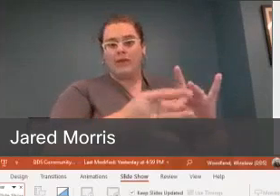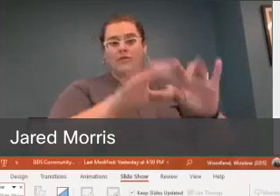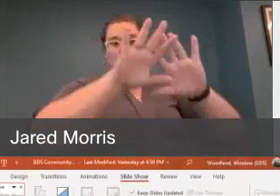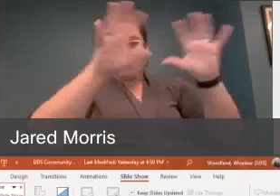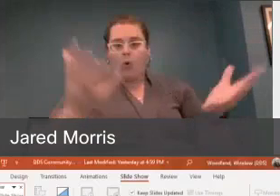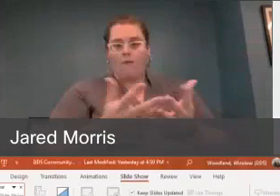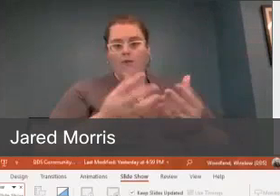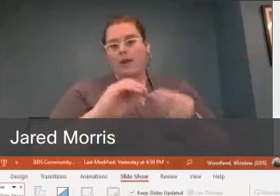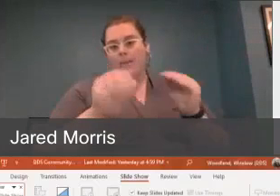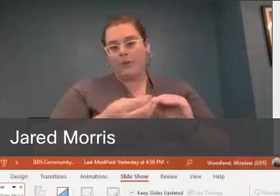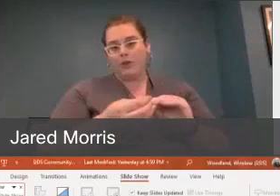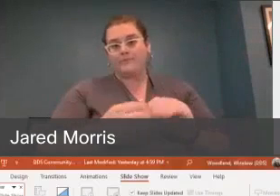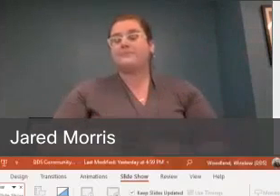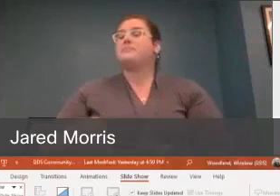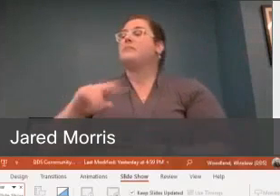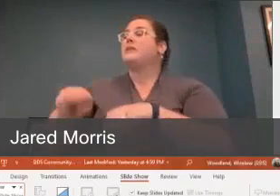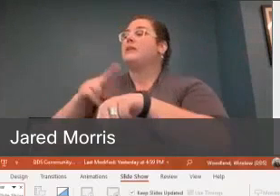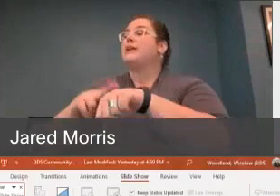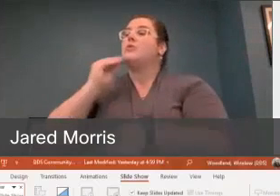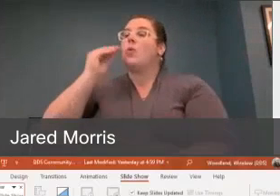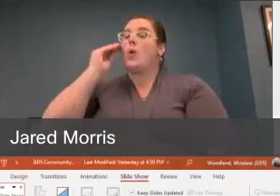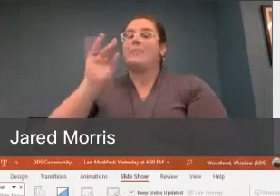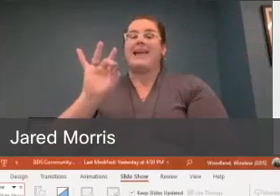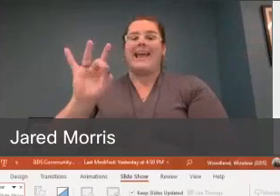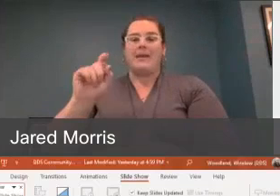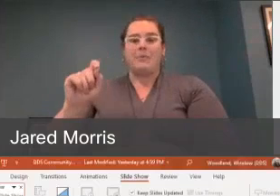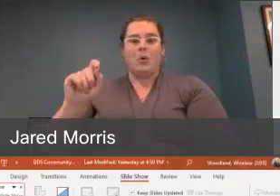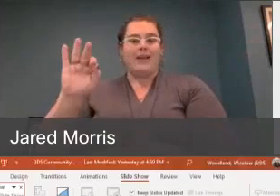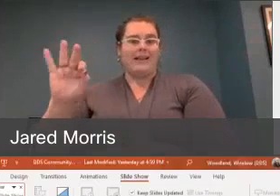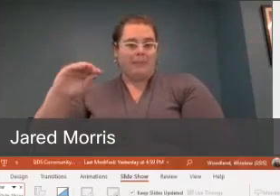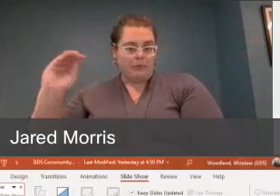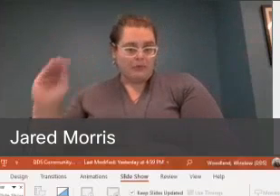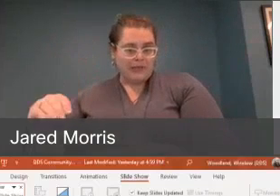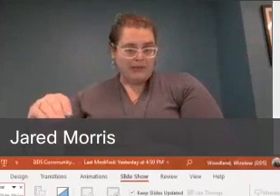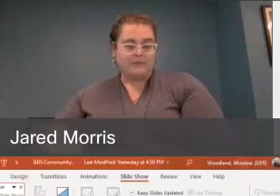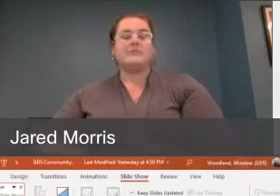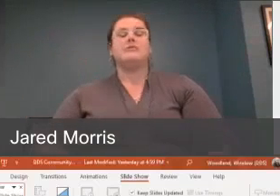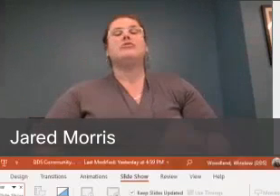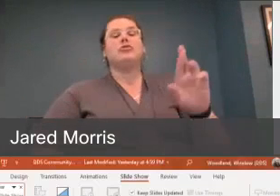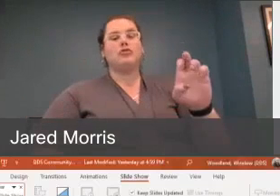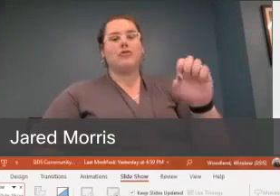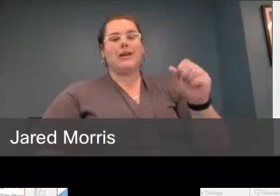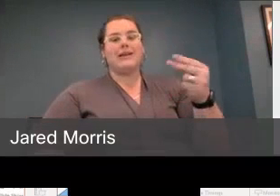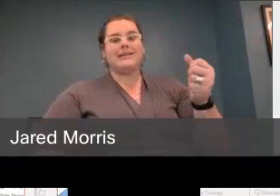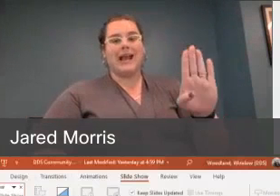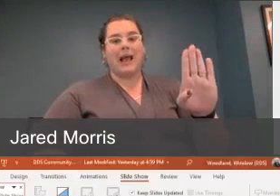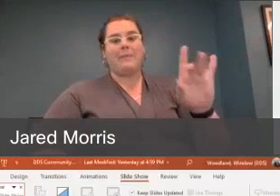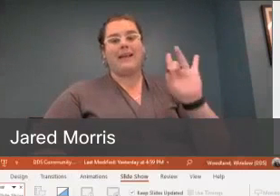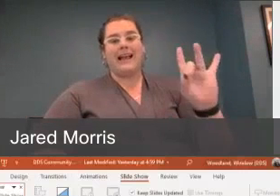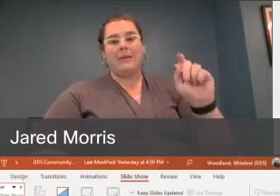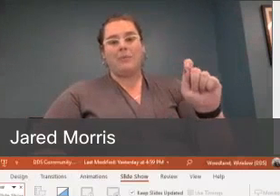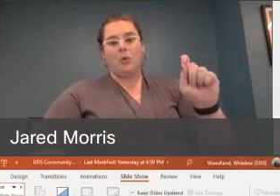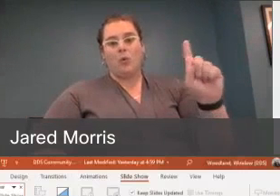natural homes is 8.9%, residential rehabilitation is 8.1%, and supported living is